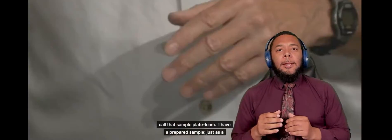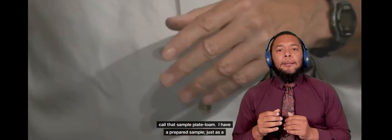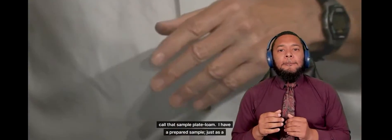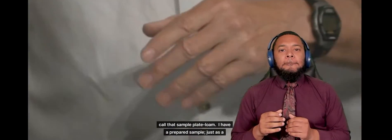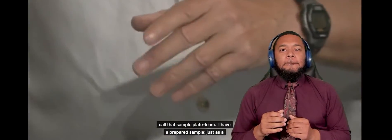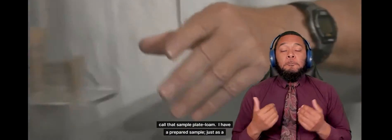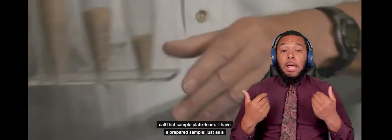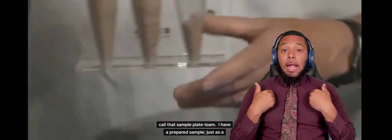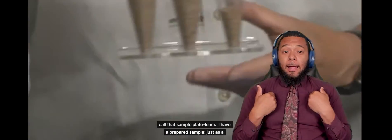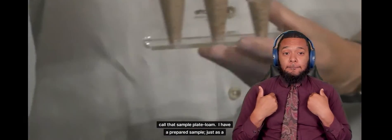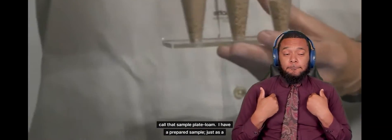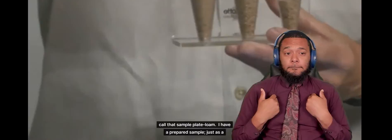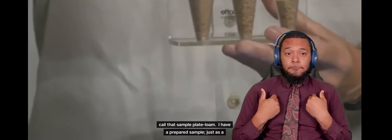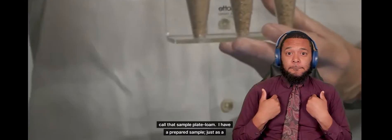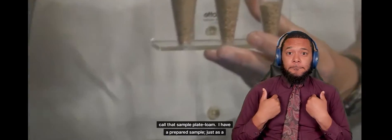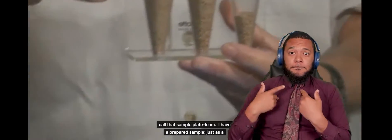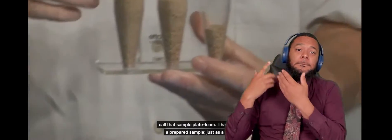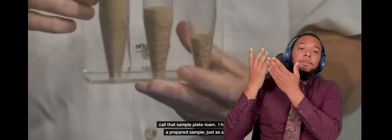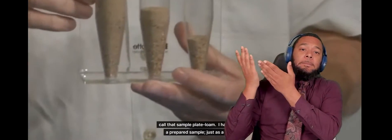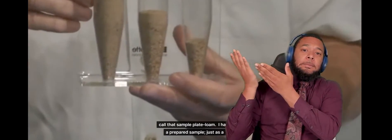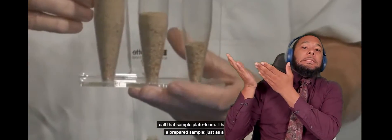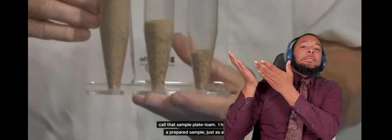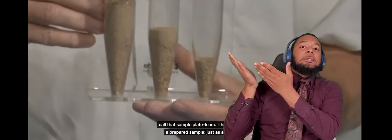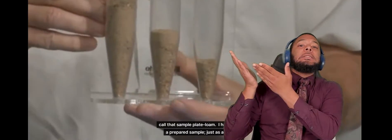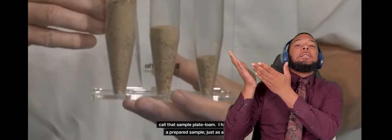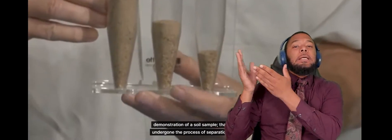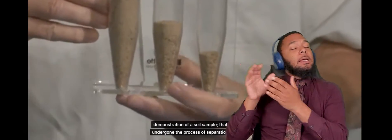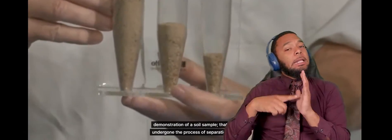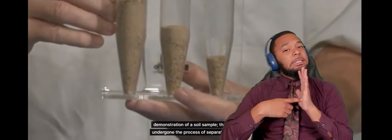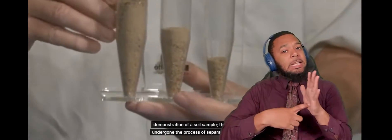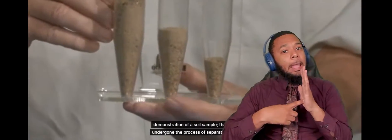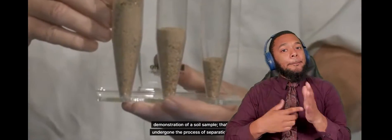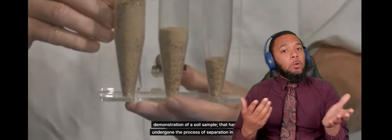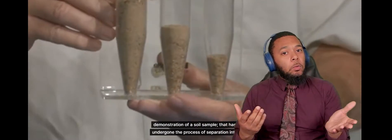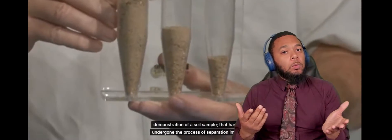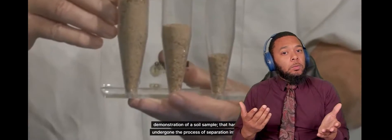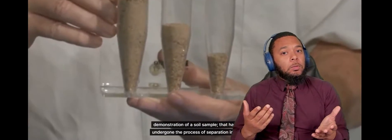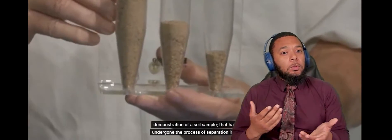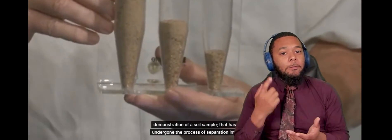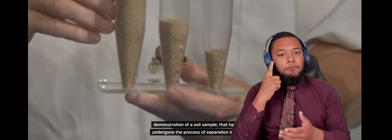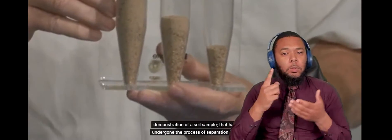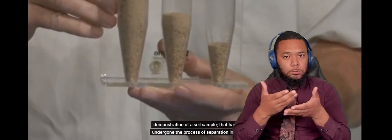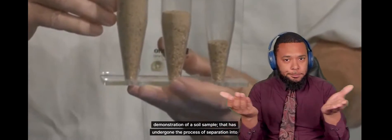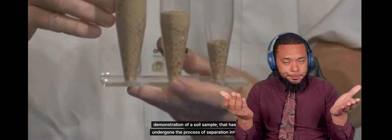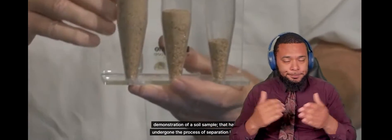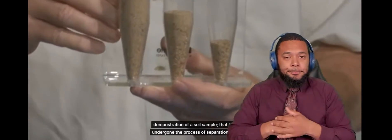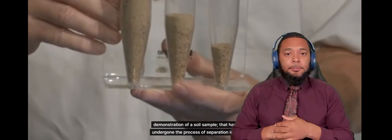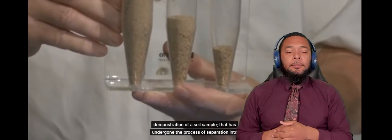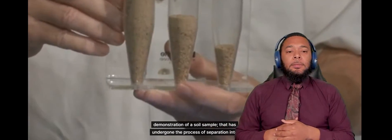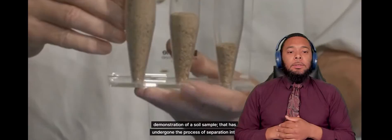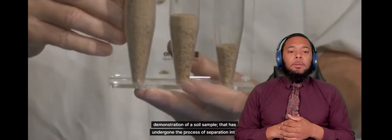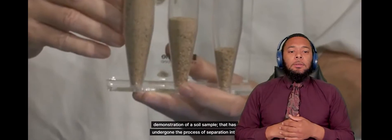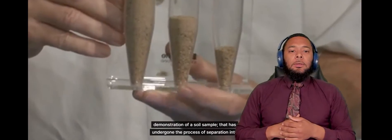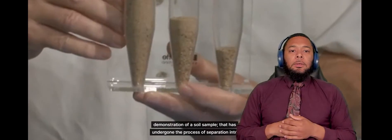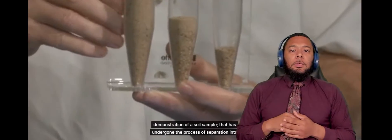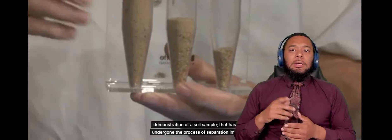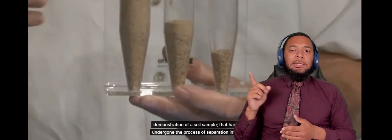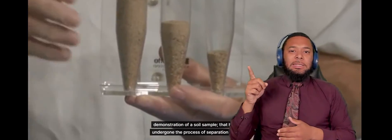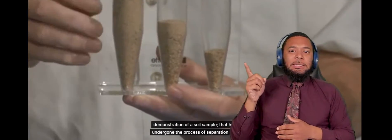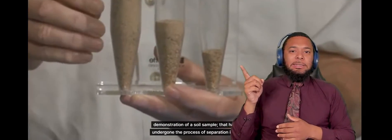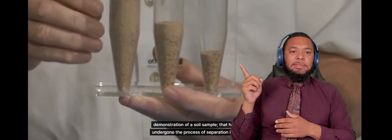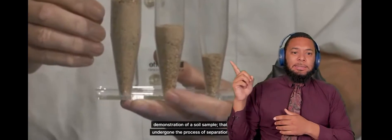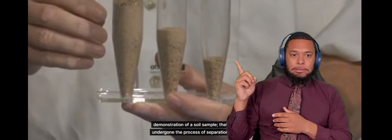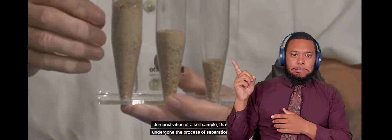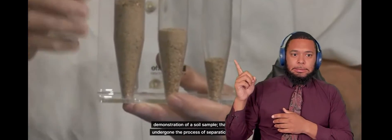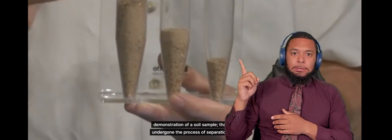I have a prepared sample, just as a demonstration, of a soil sample that has undergone